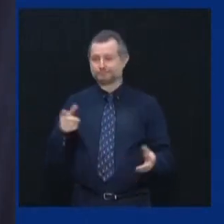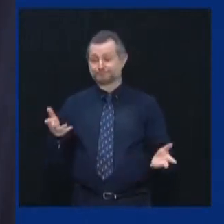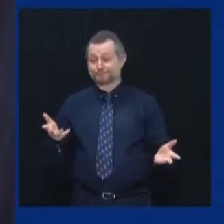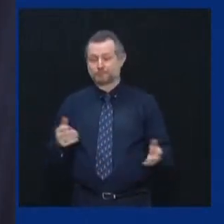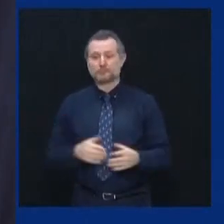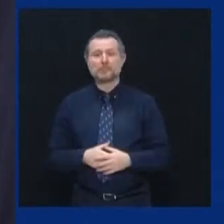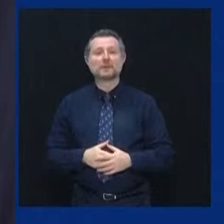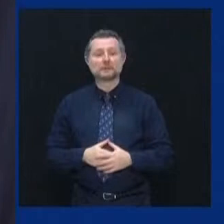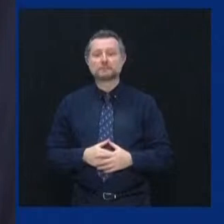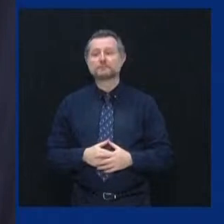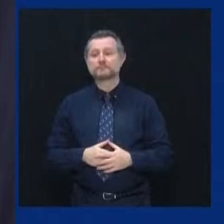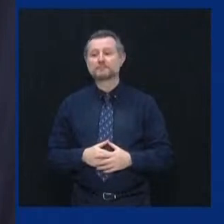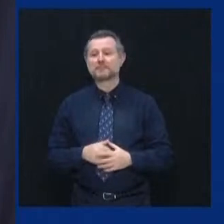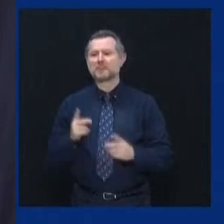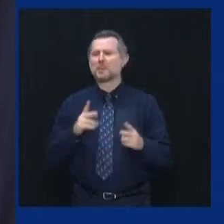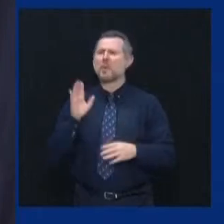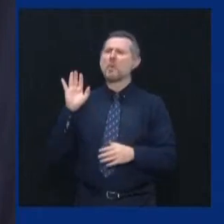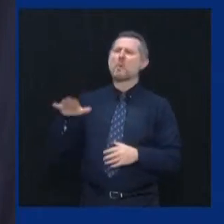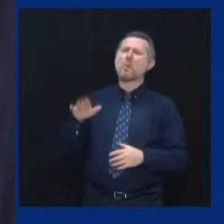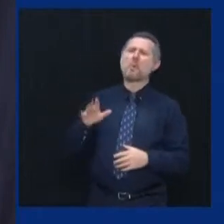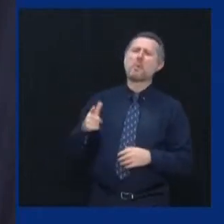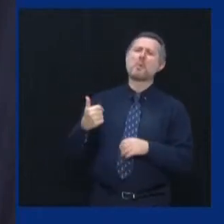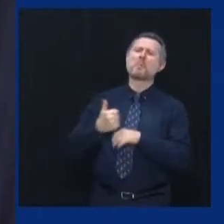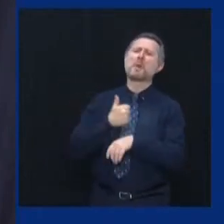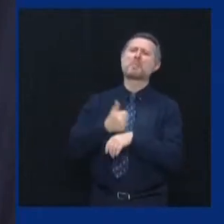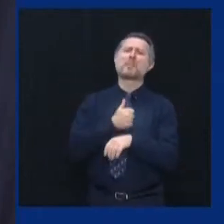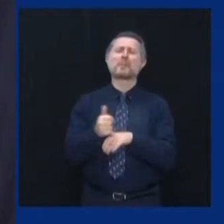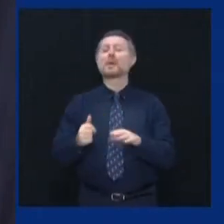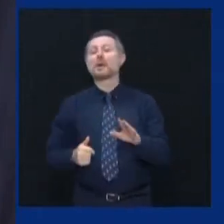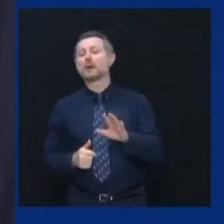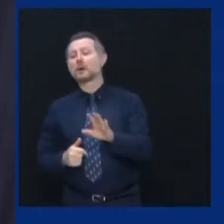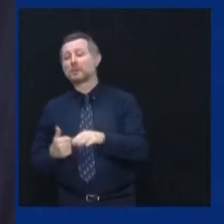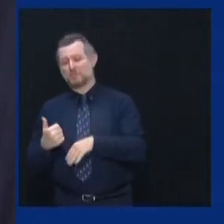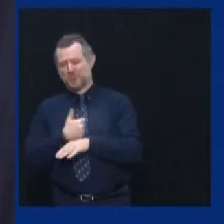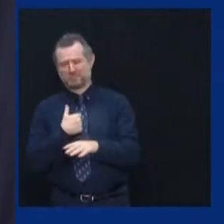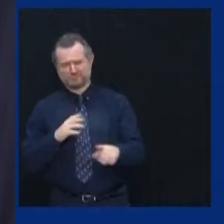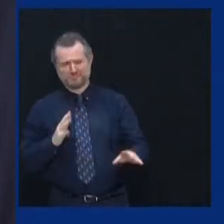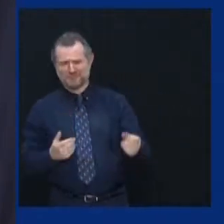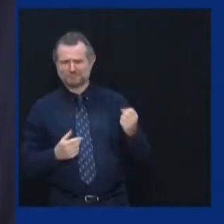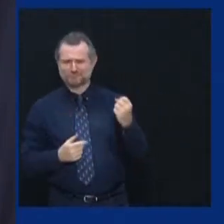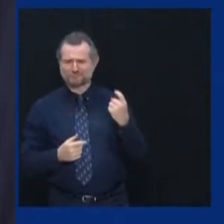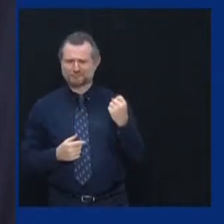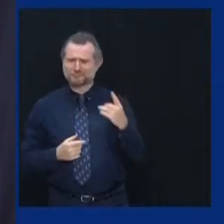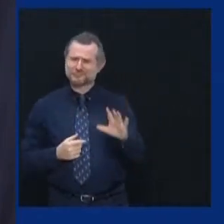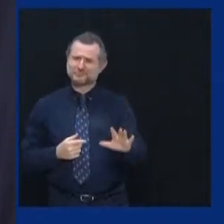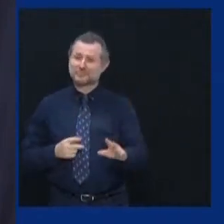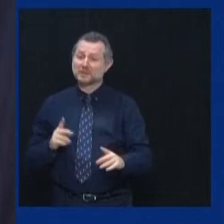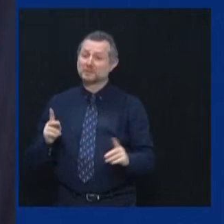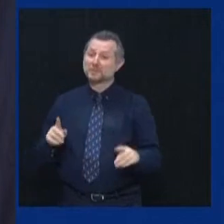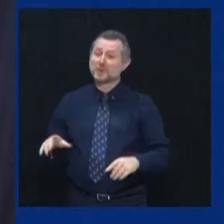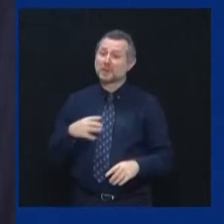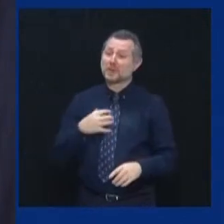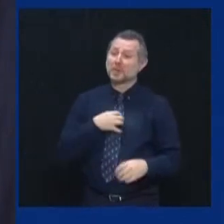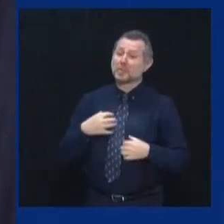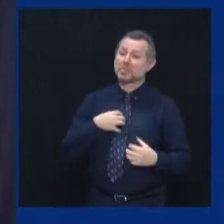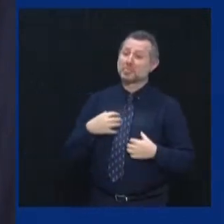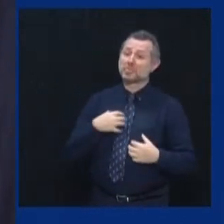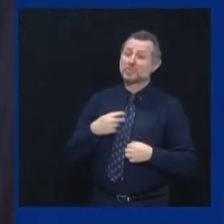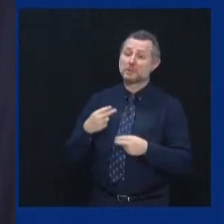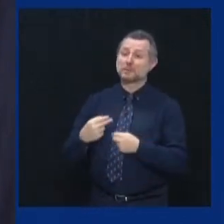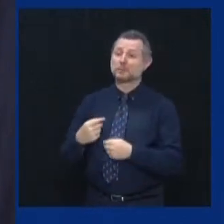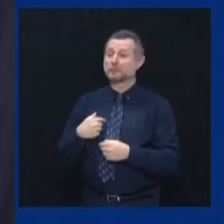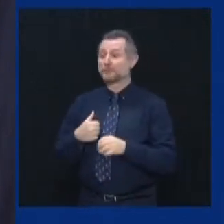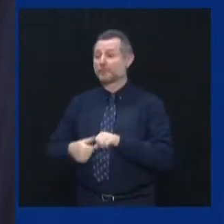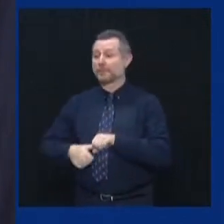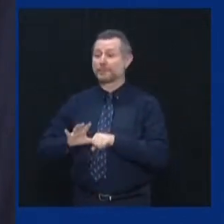People get defensive. I understand that. I get defensive when people say I'm incompetent. I